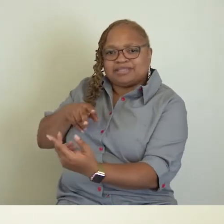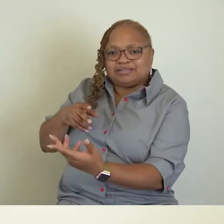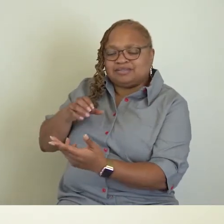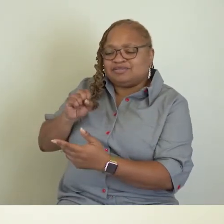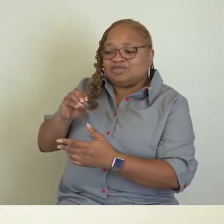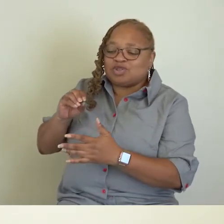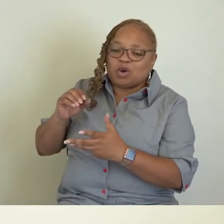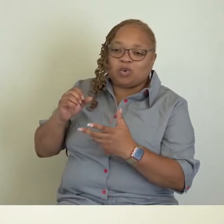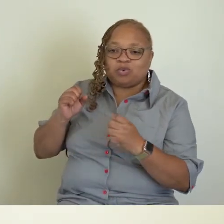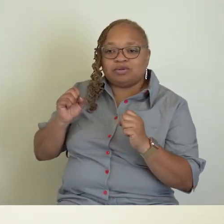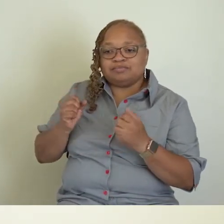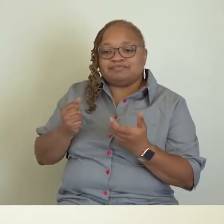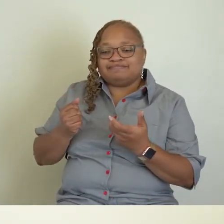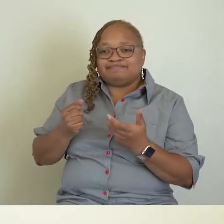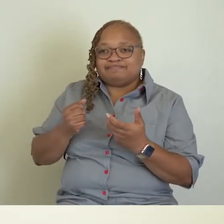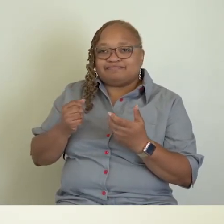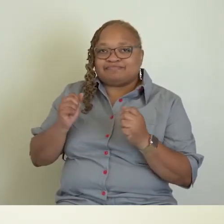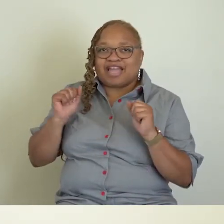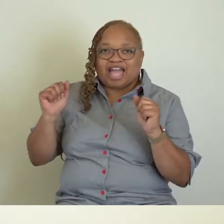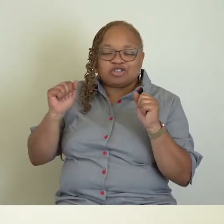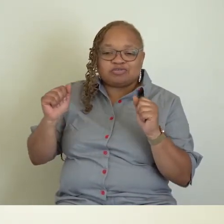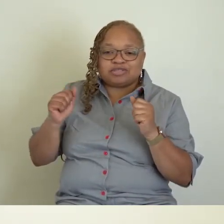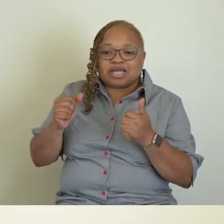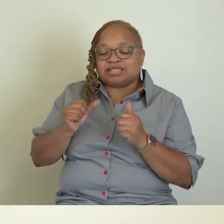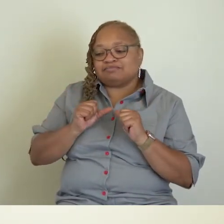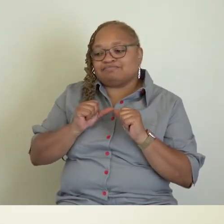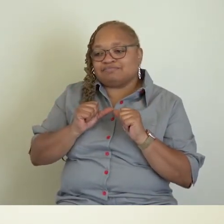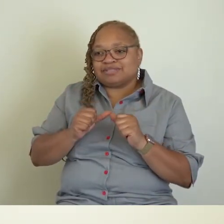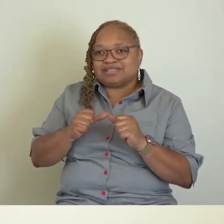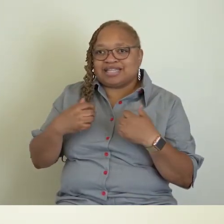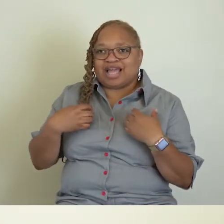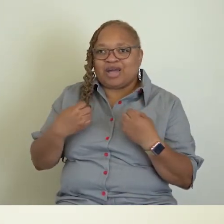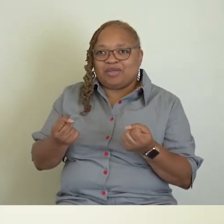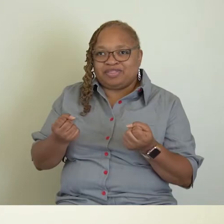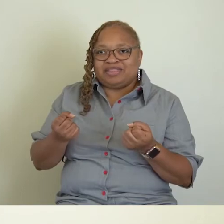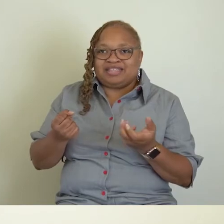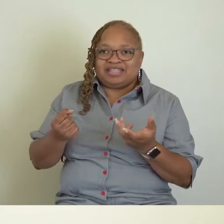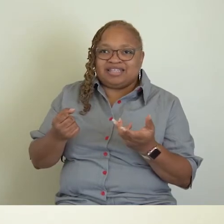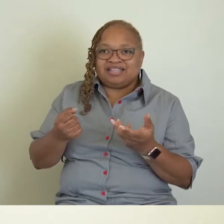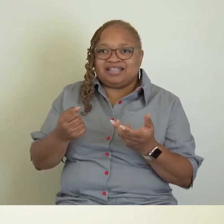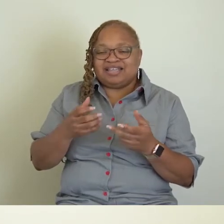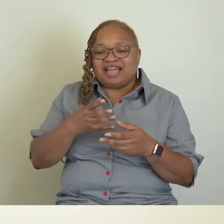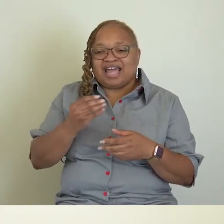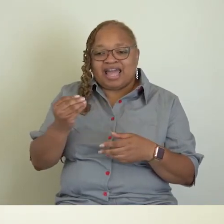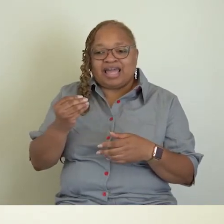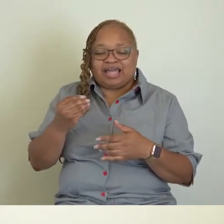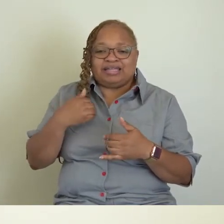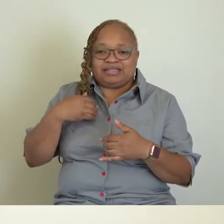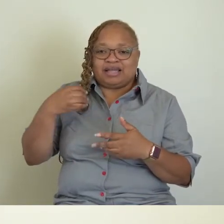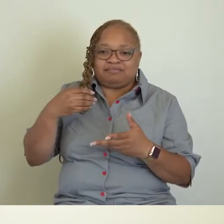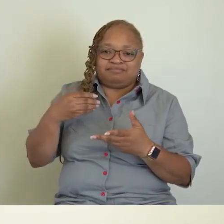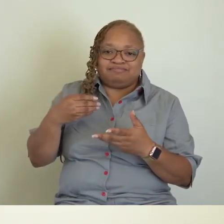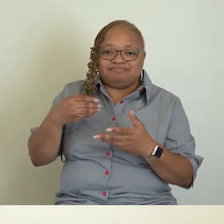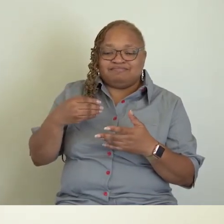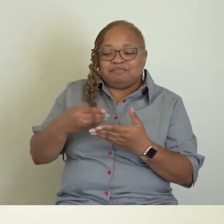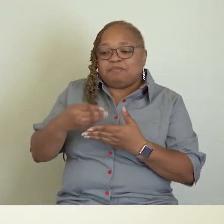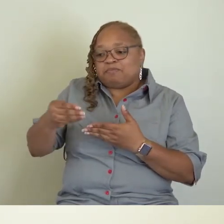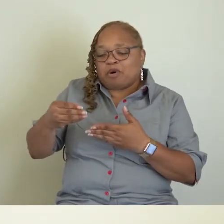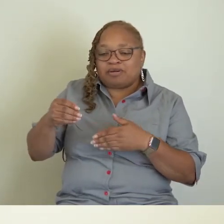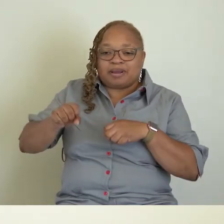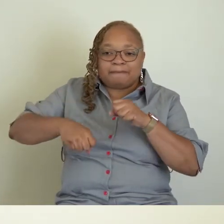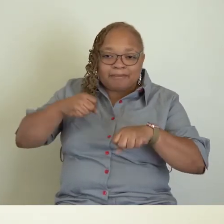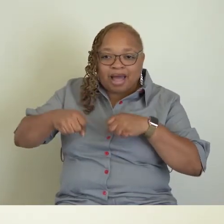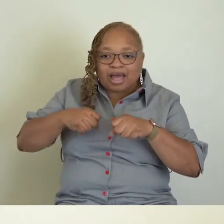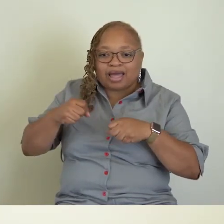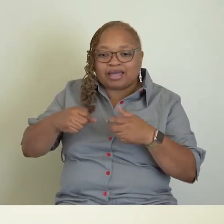Exercising and staying healthy. And I bought a bike just recently from a garage sale. So my grandson and I went bike riding